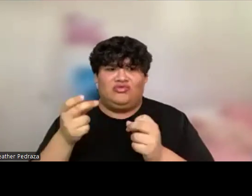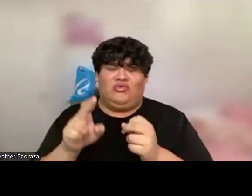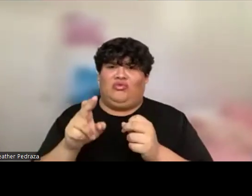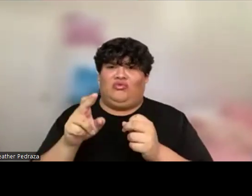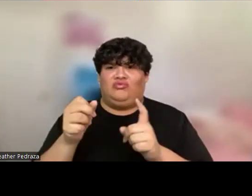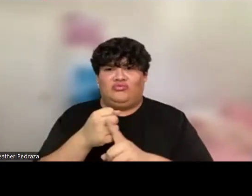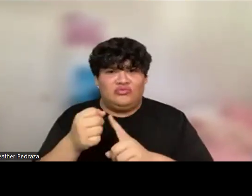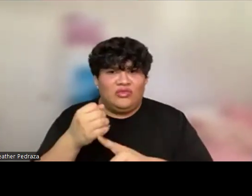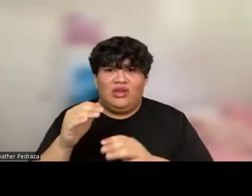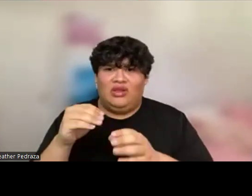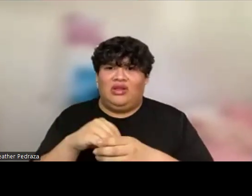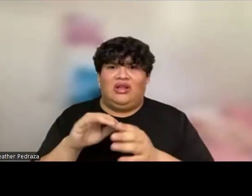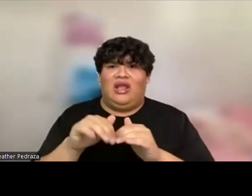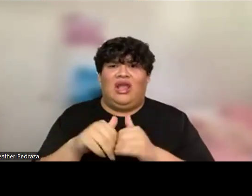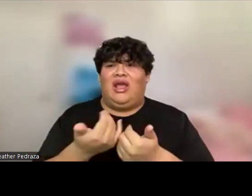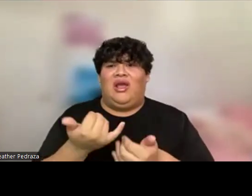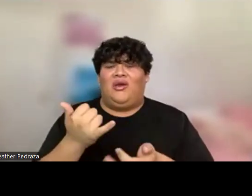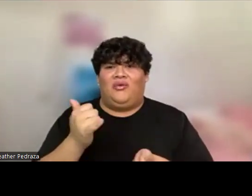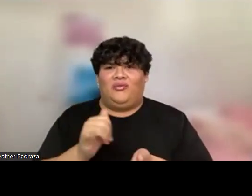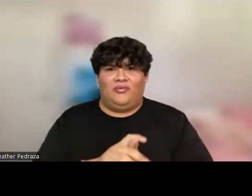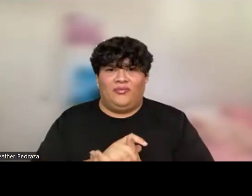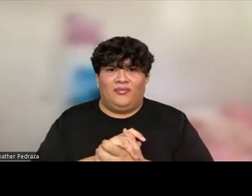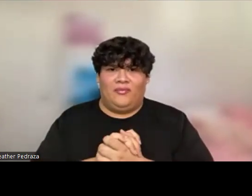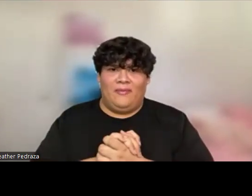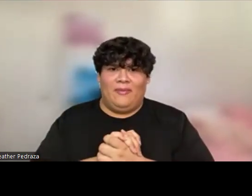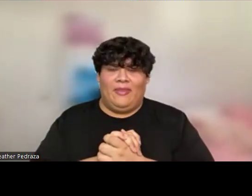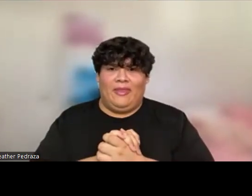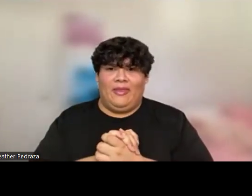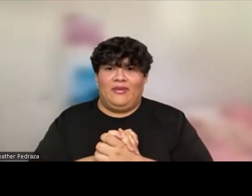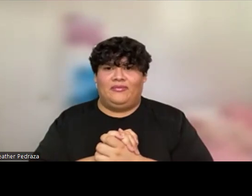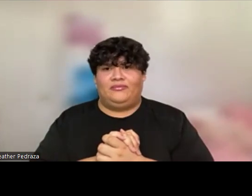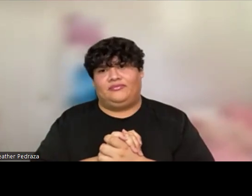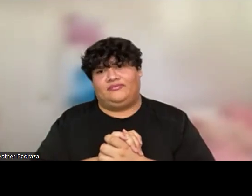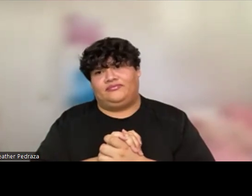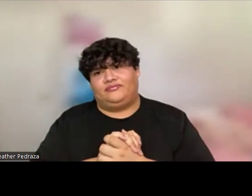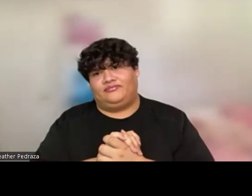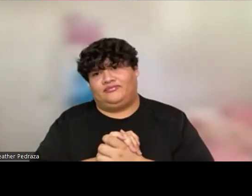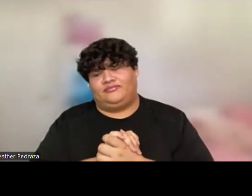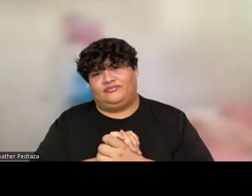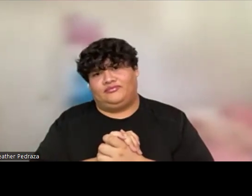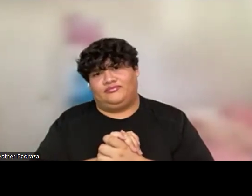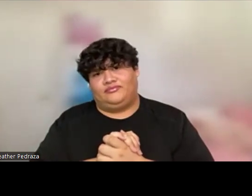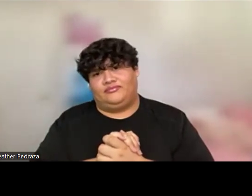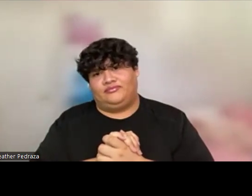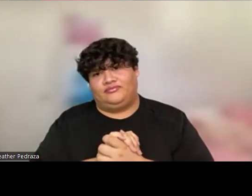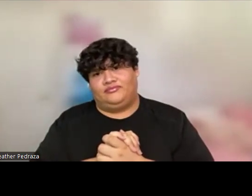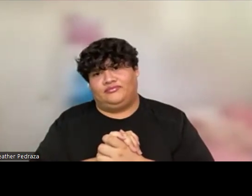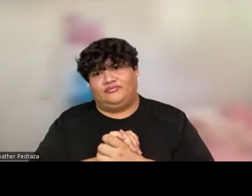I'm just so I can follow, with some kind of context in my head. Mm-hmm.